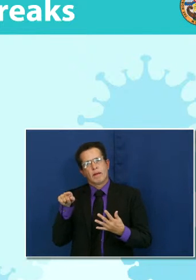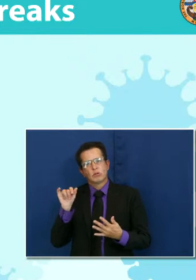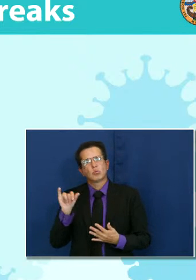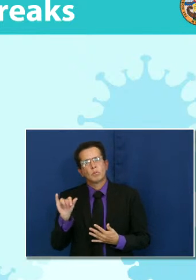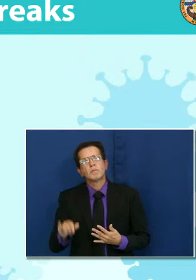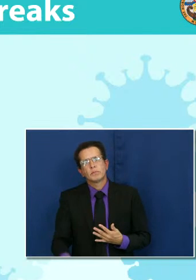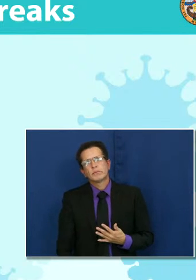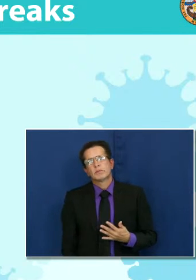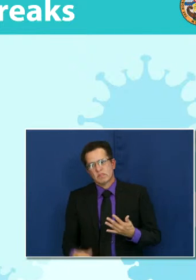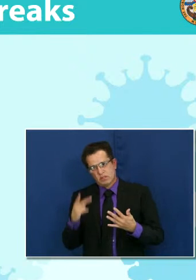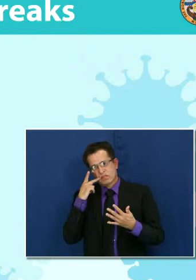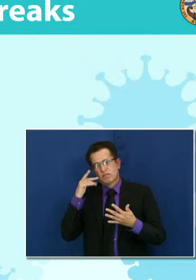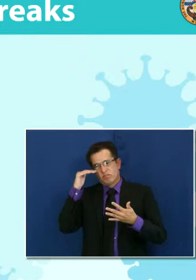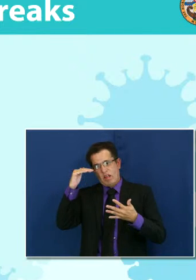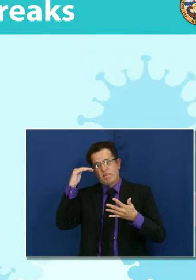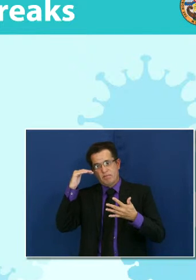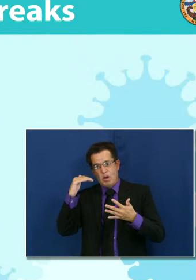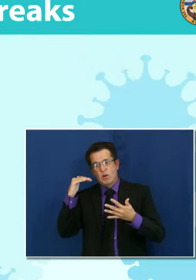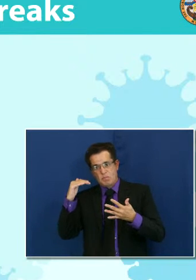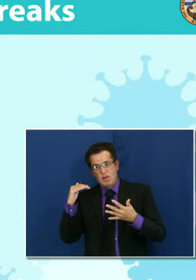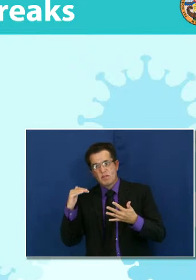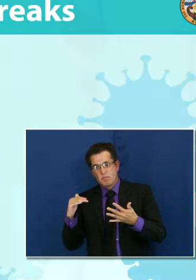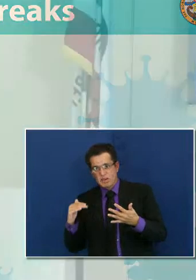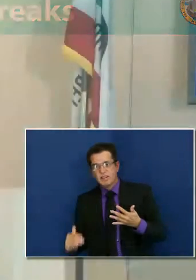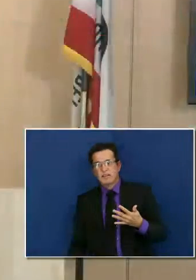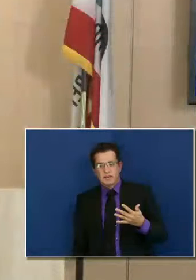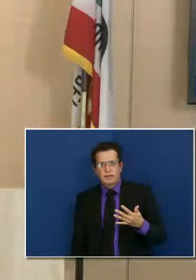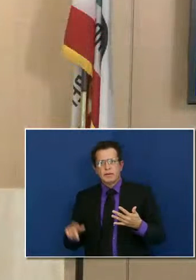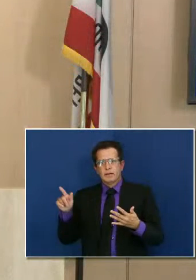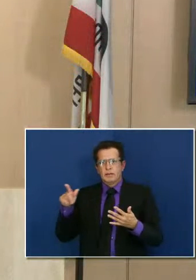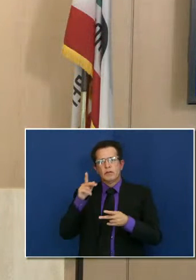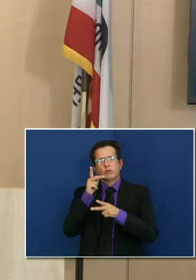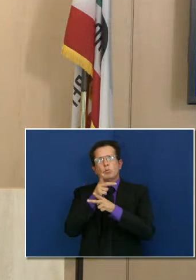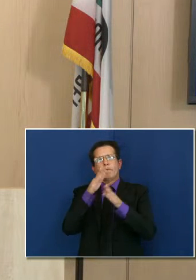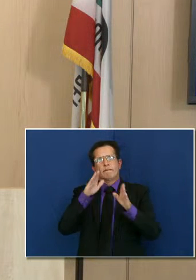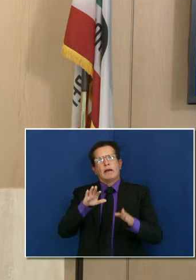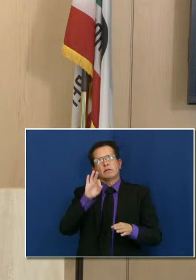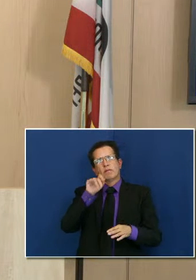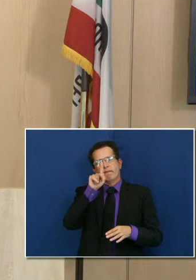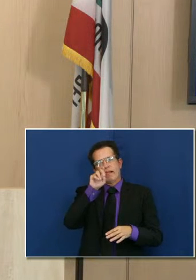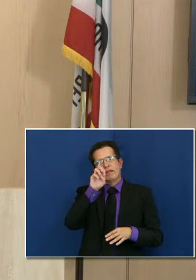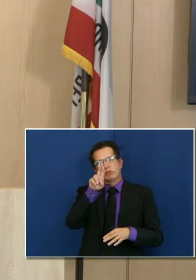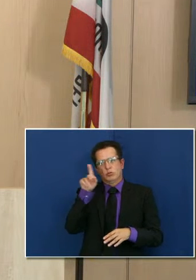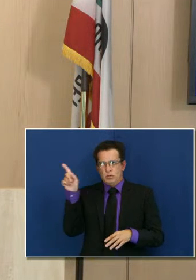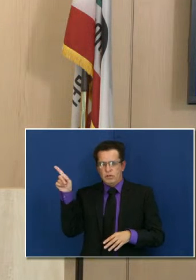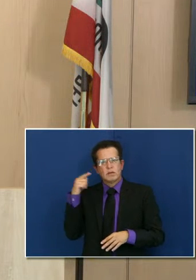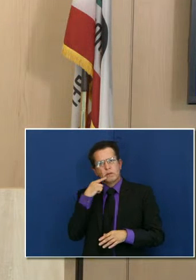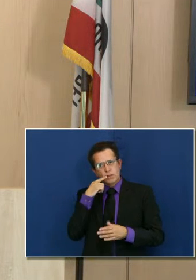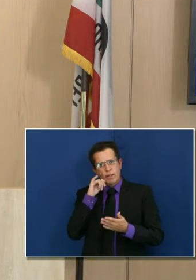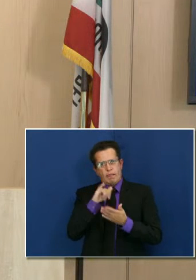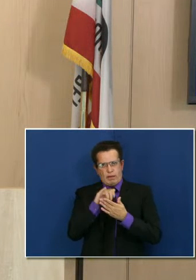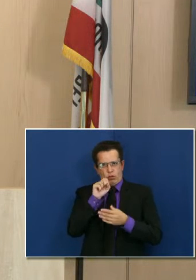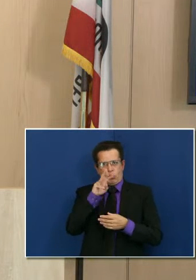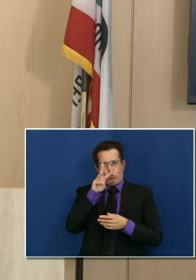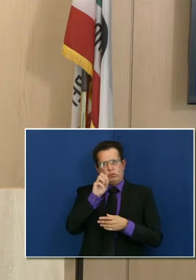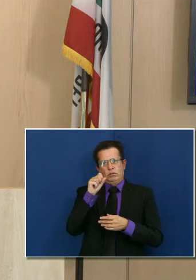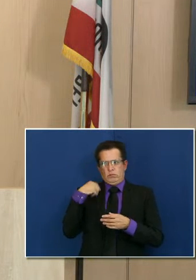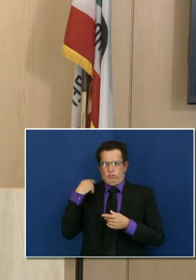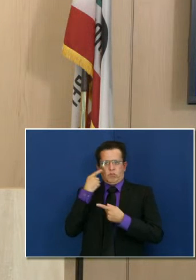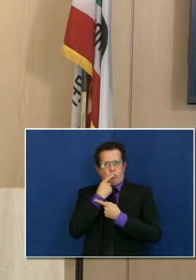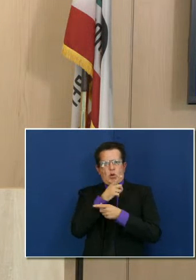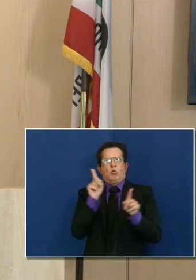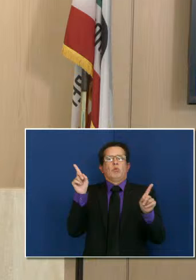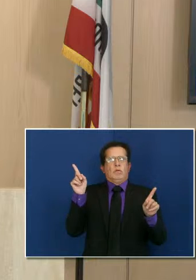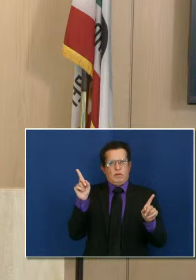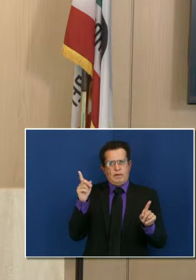Now, Supervisor Fletcher mentioned the news advisory or press release that was issued over the weekend. And